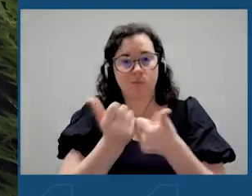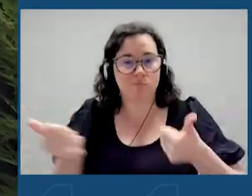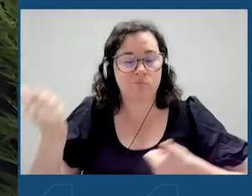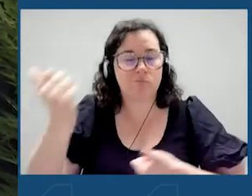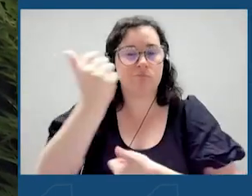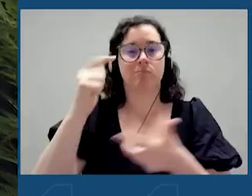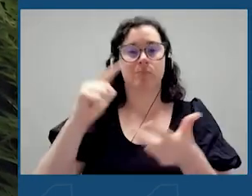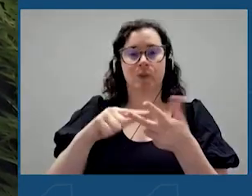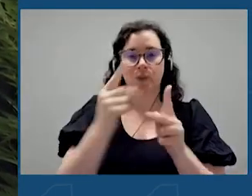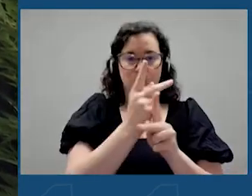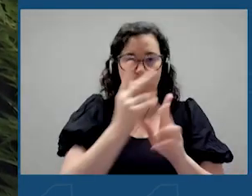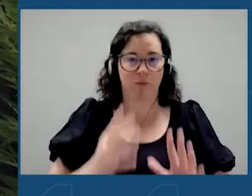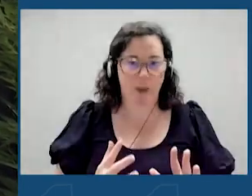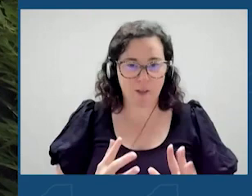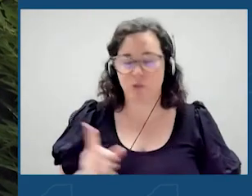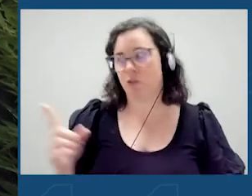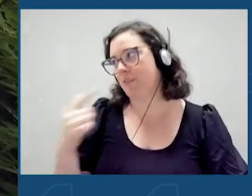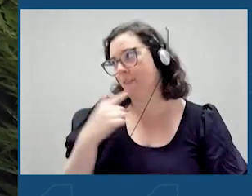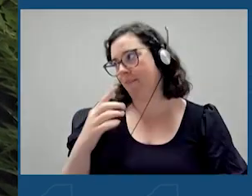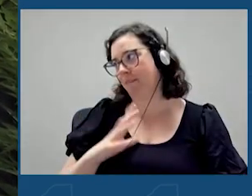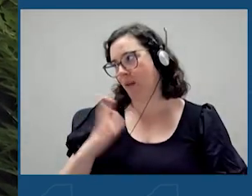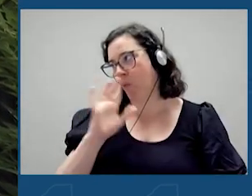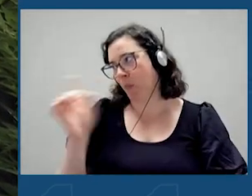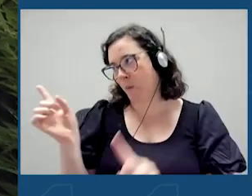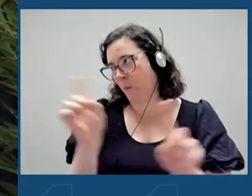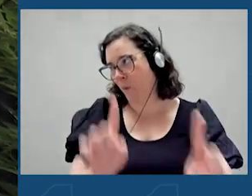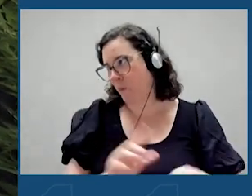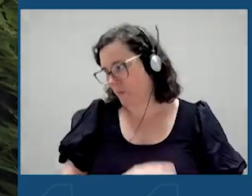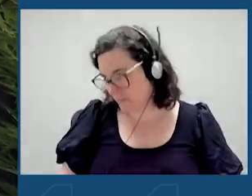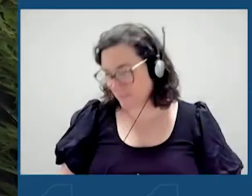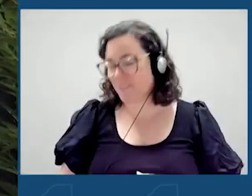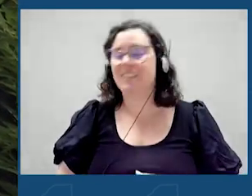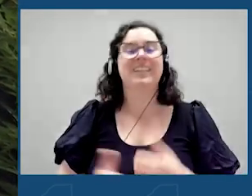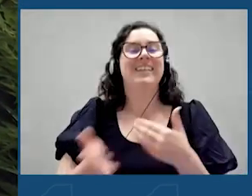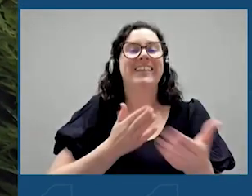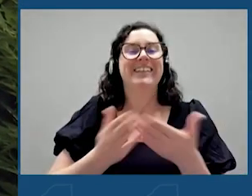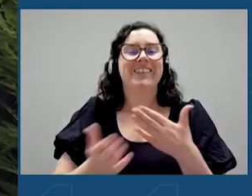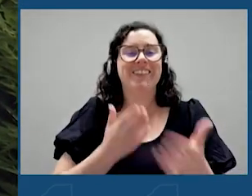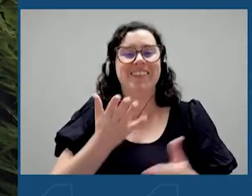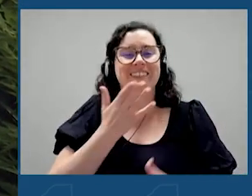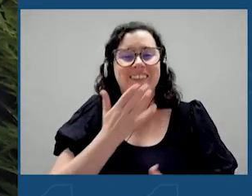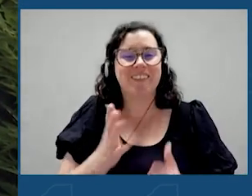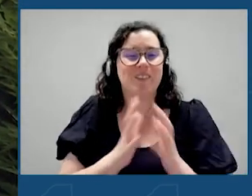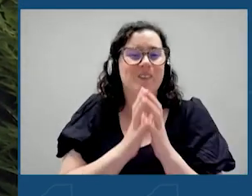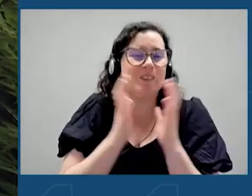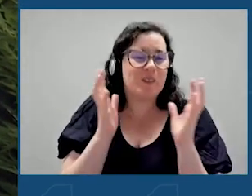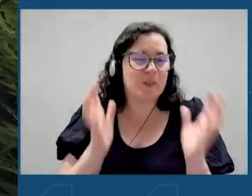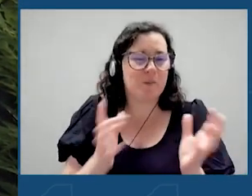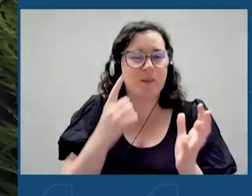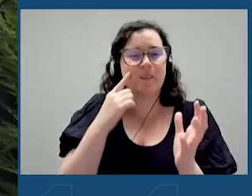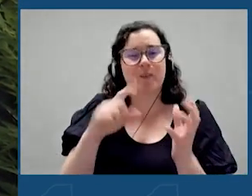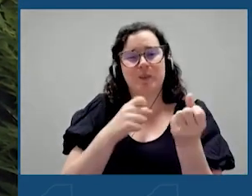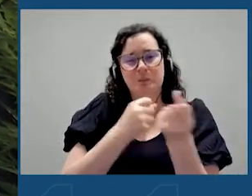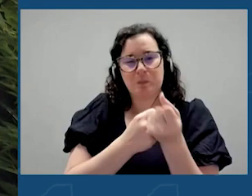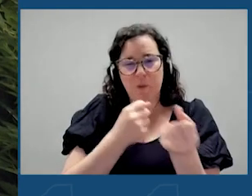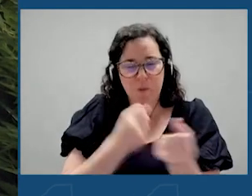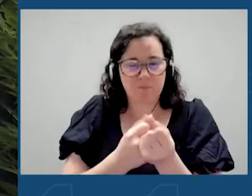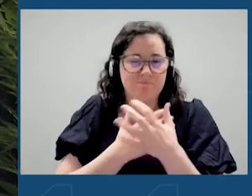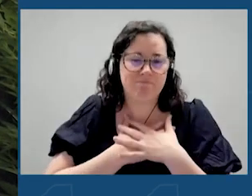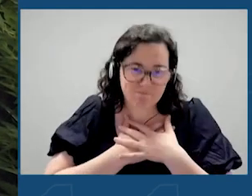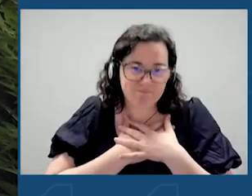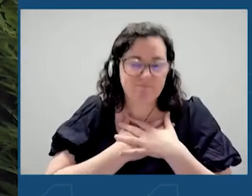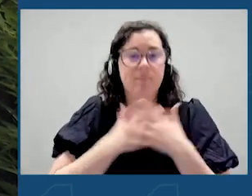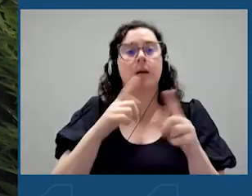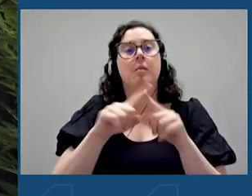anyway, thank you very much for this support. But I want everyone to recognize this